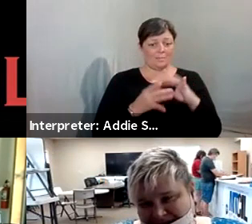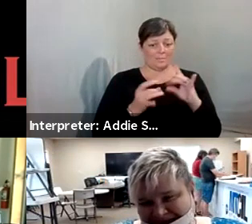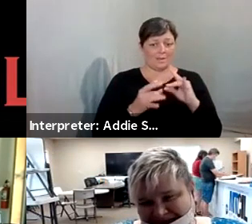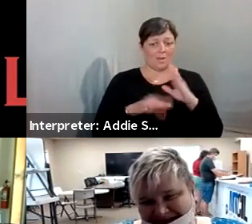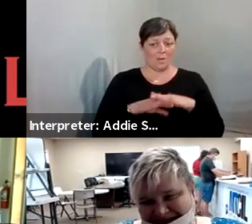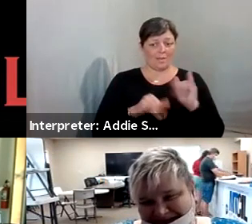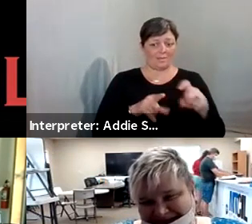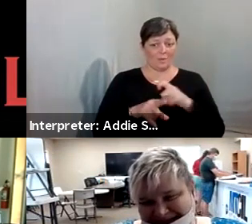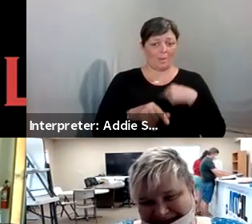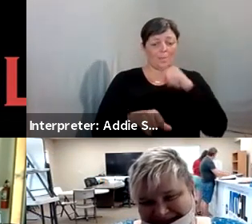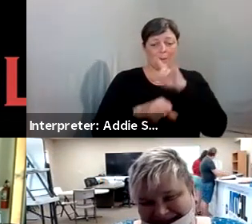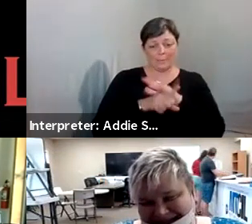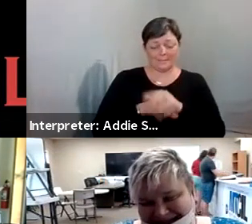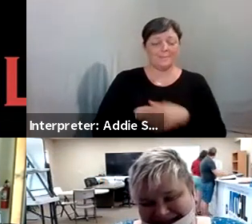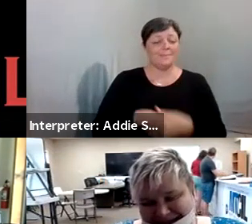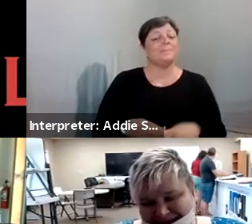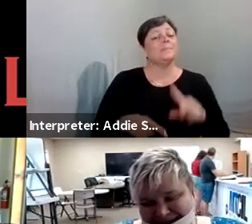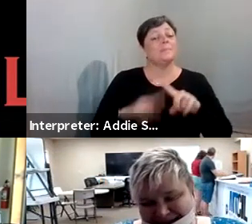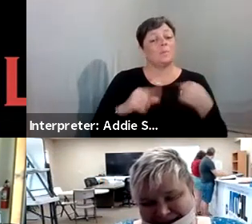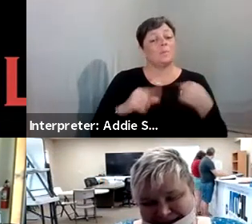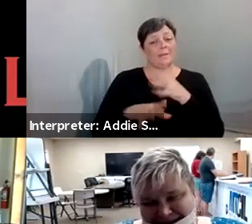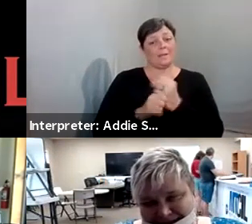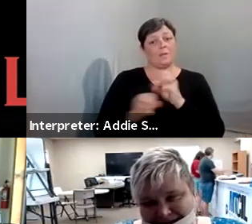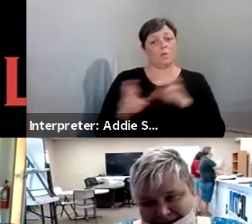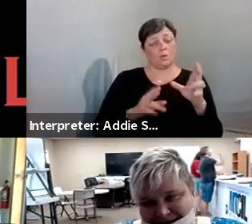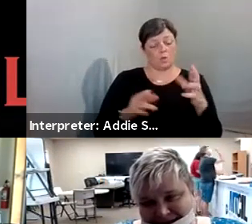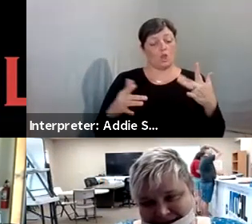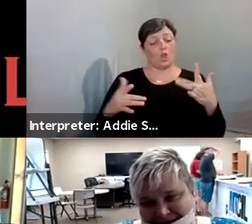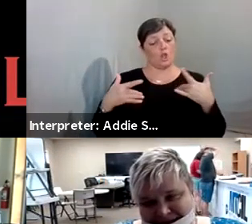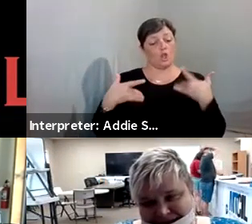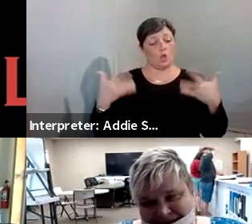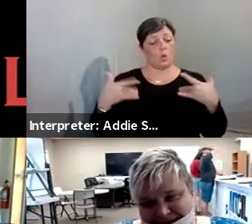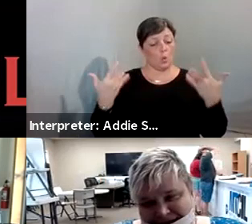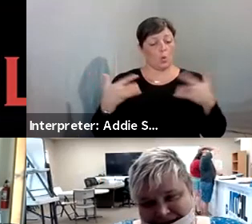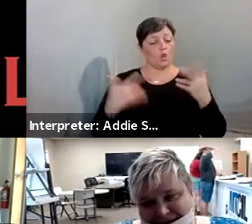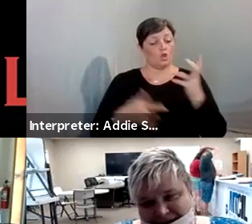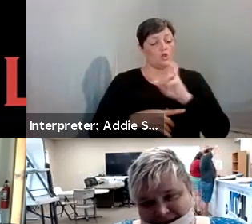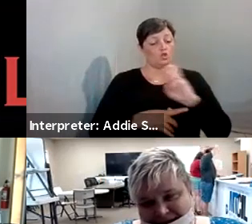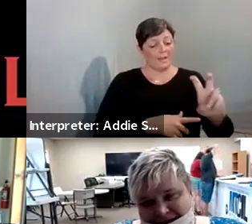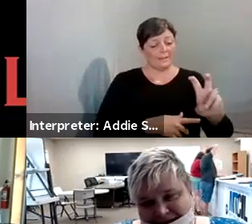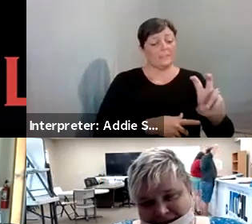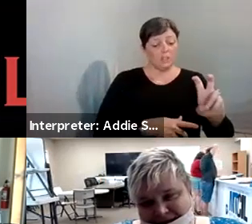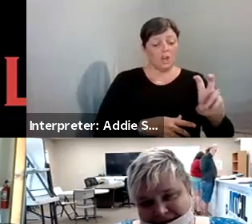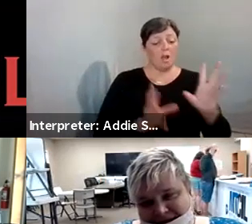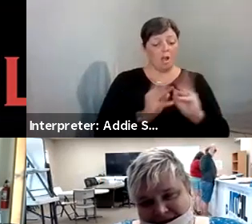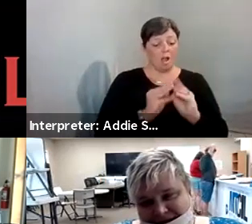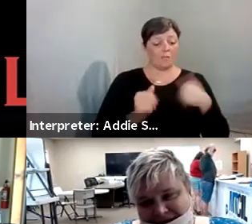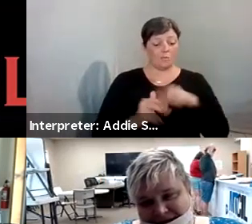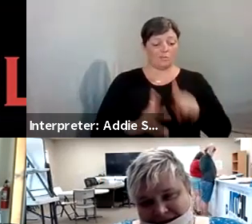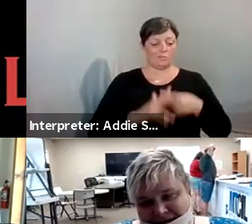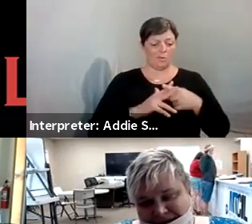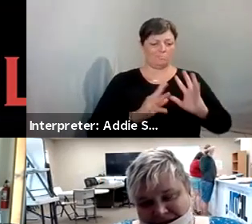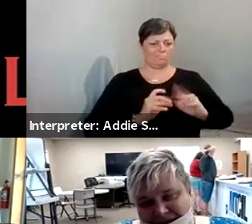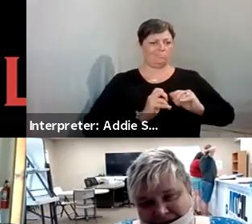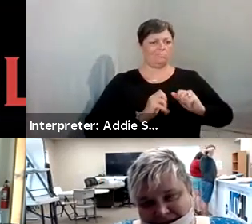call, I promise y'all. But we're getting ready to do our youth transition conference that we've started about 13 years